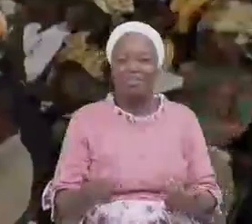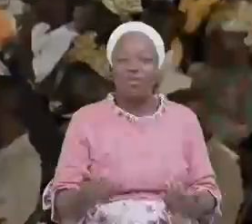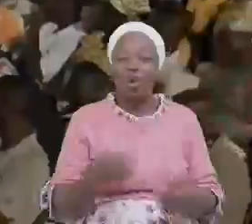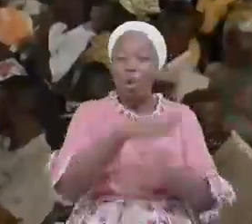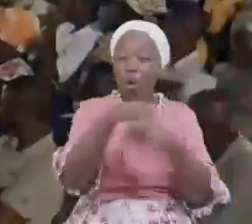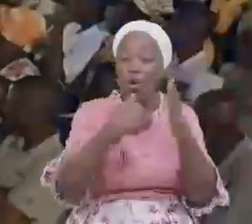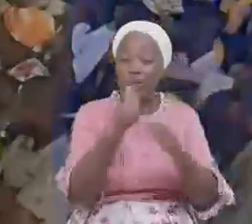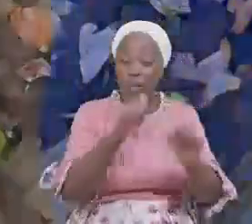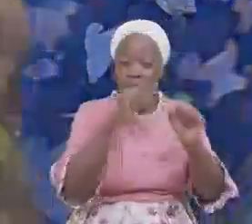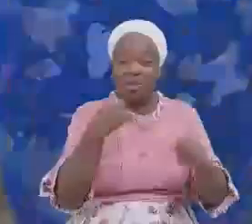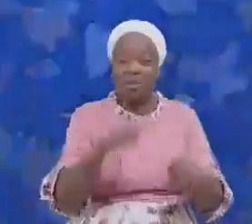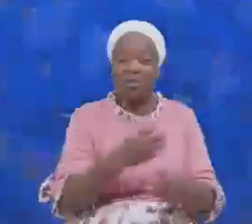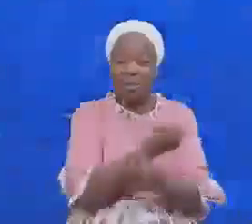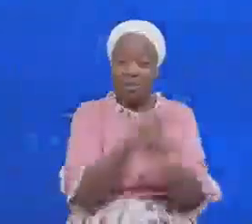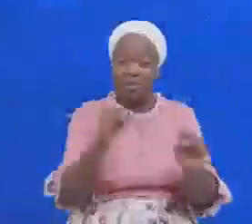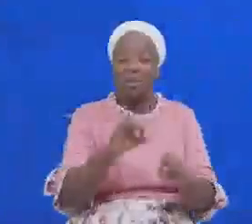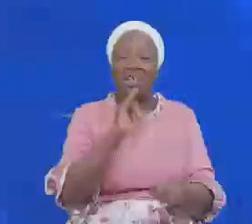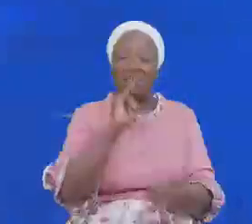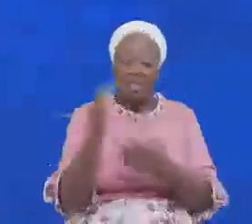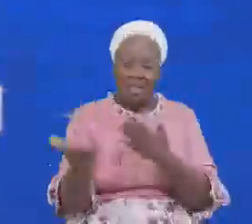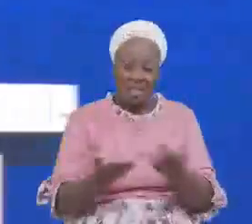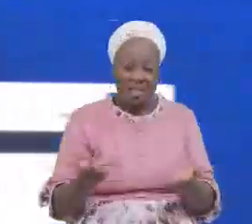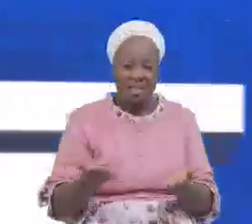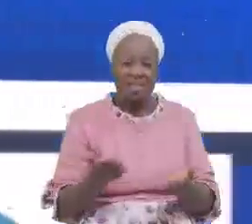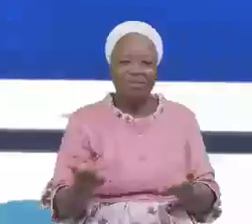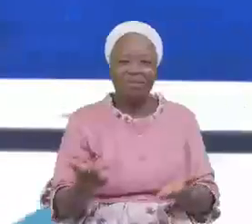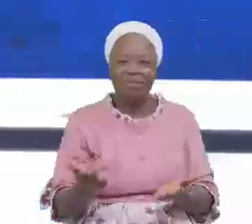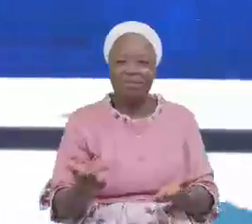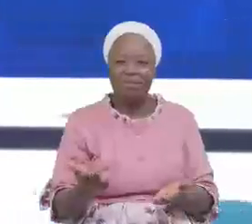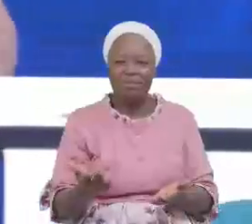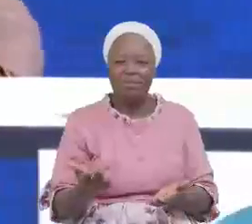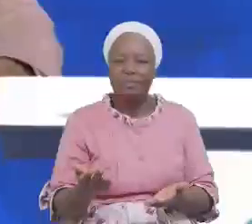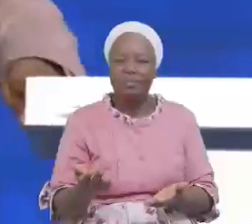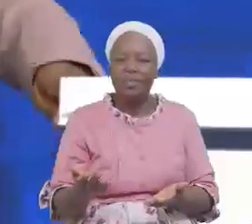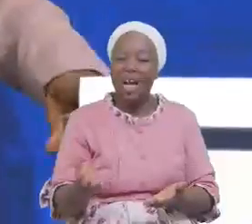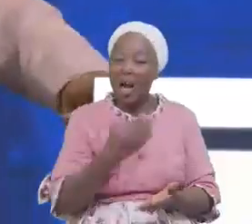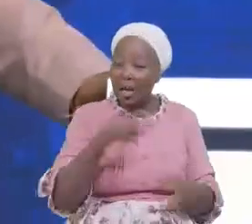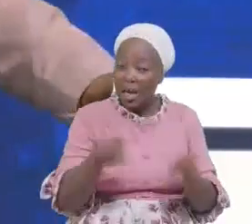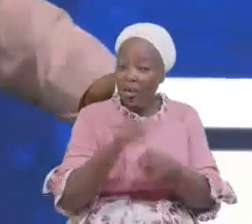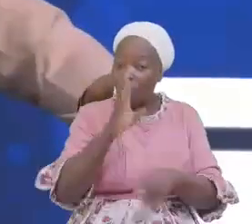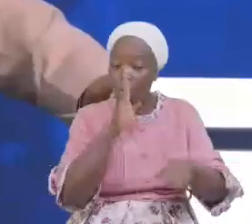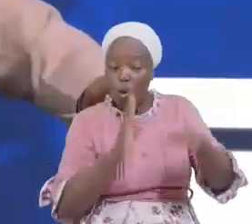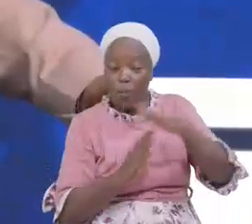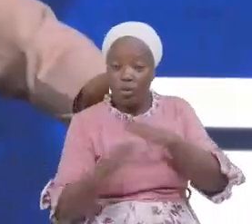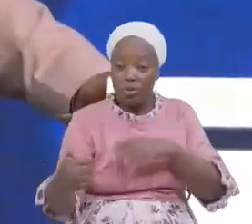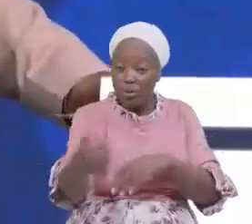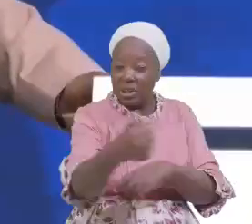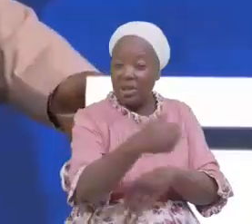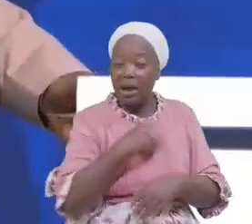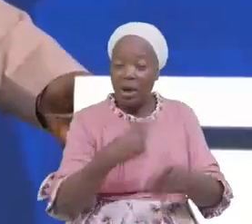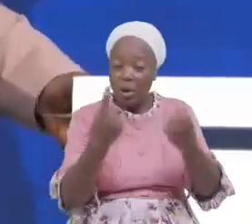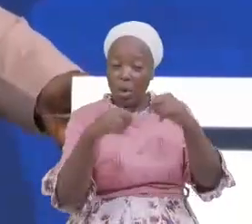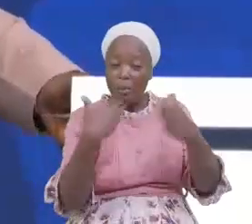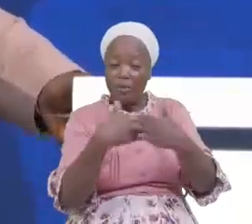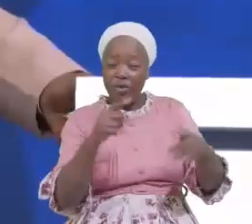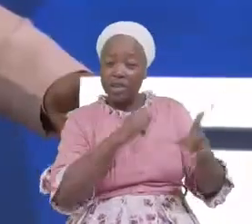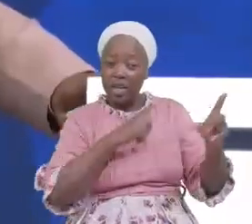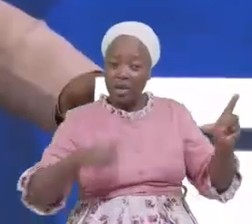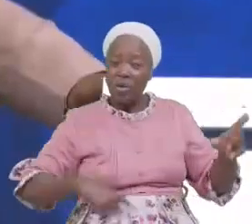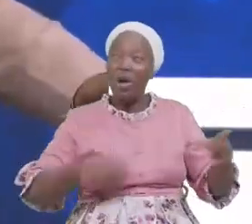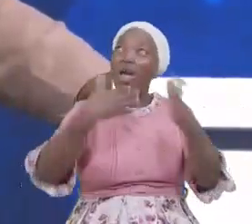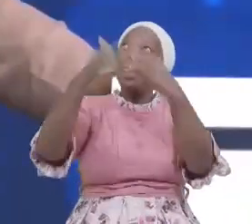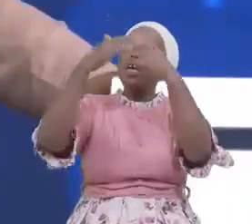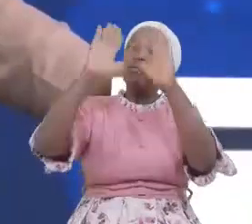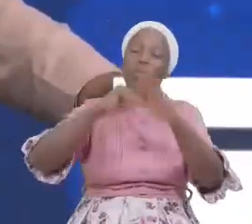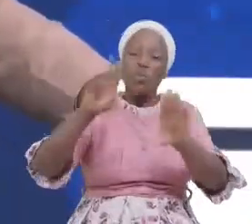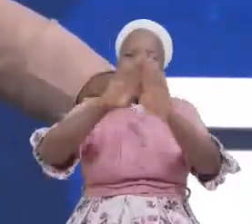of redemption available. And as you humble yourself and come before the Lord, heaven will